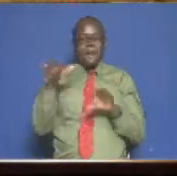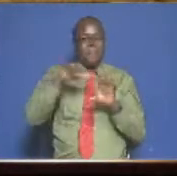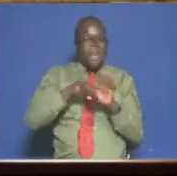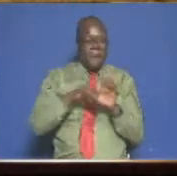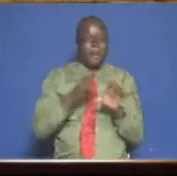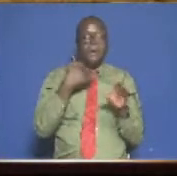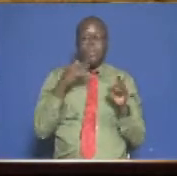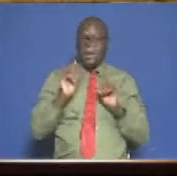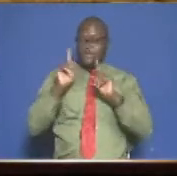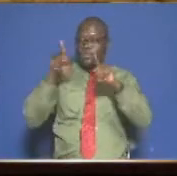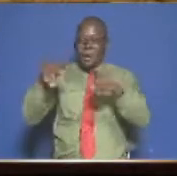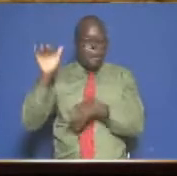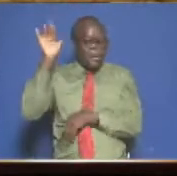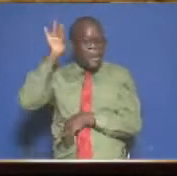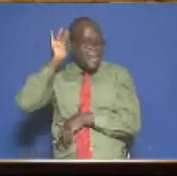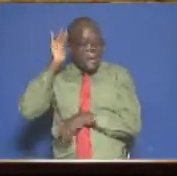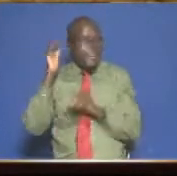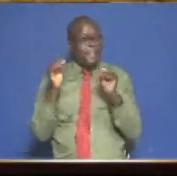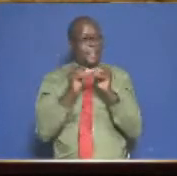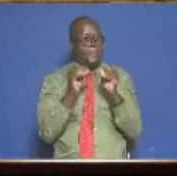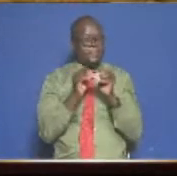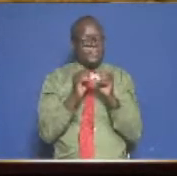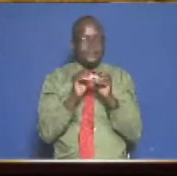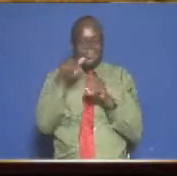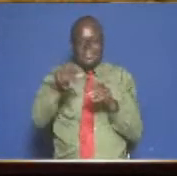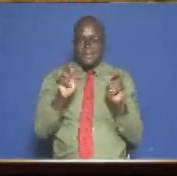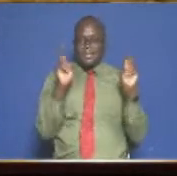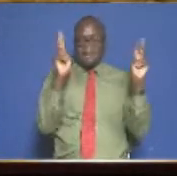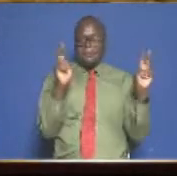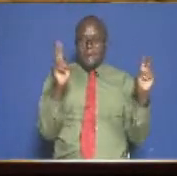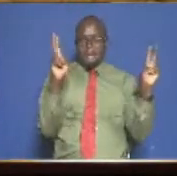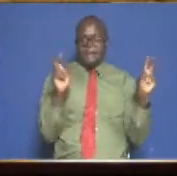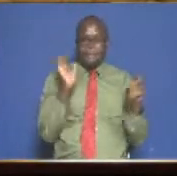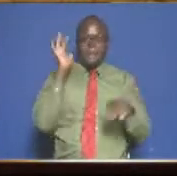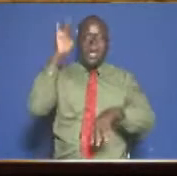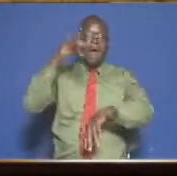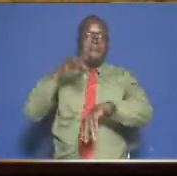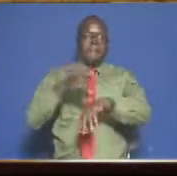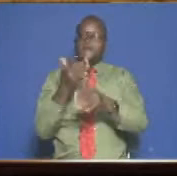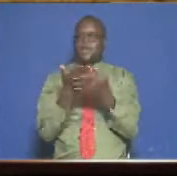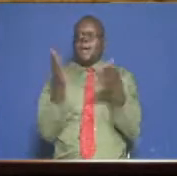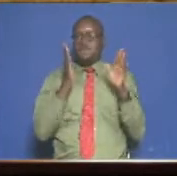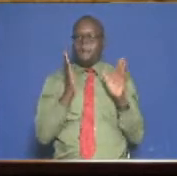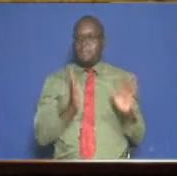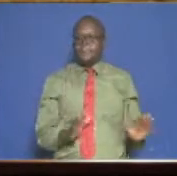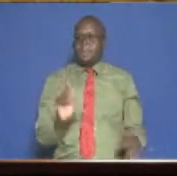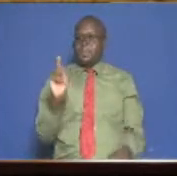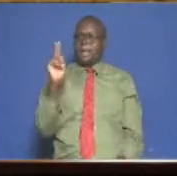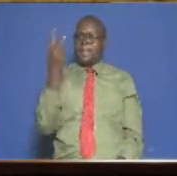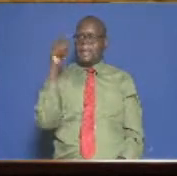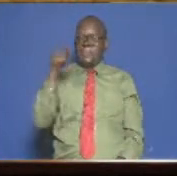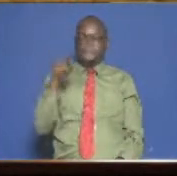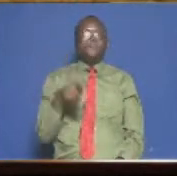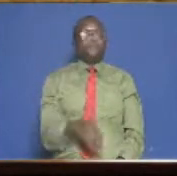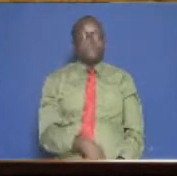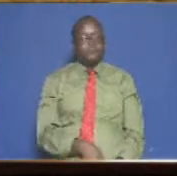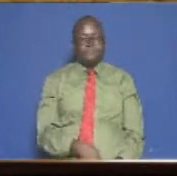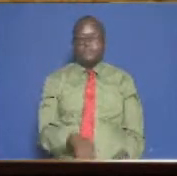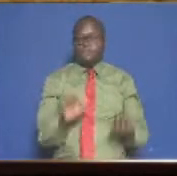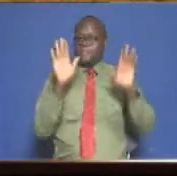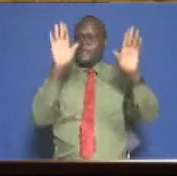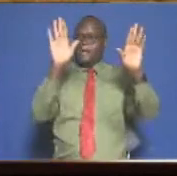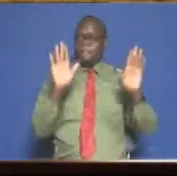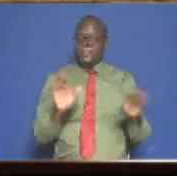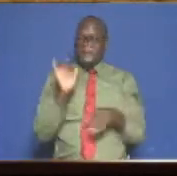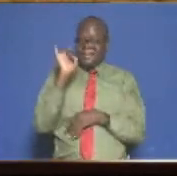and hear. Because this matter affects everybody in the country. It's an important matter